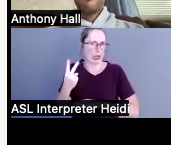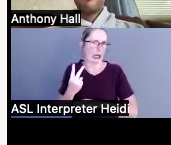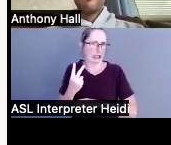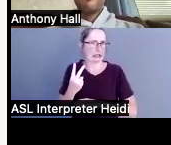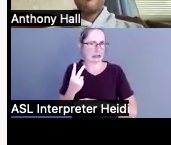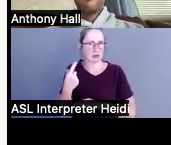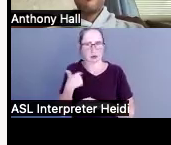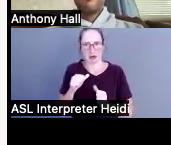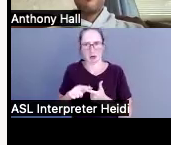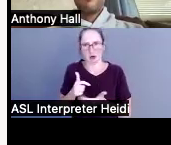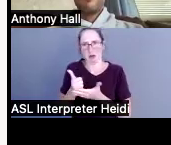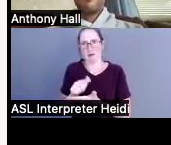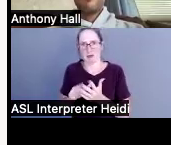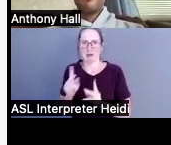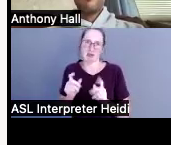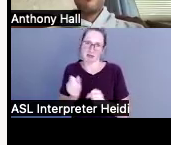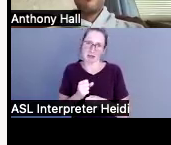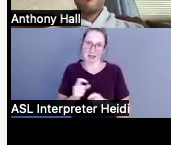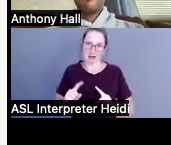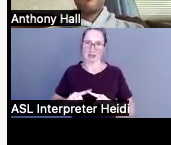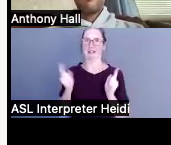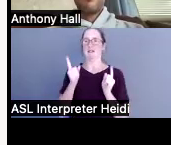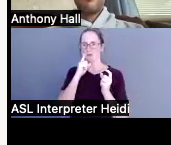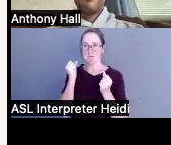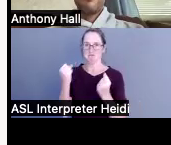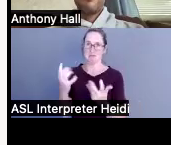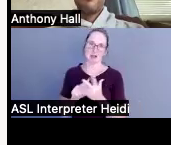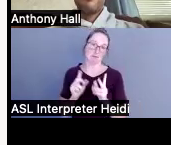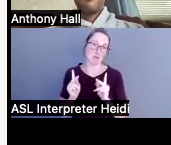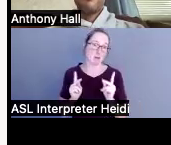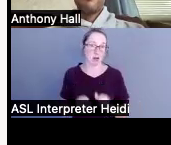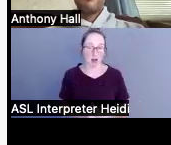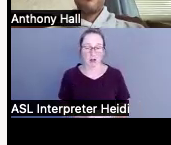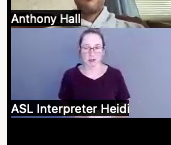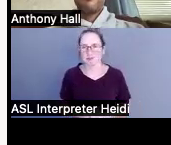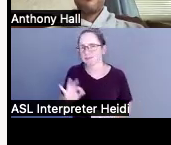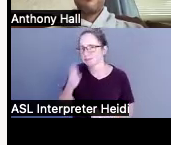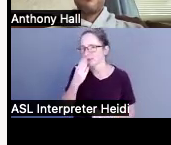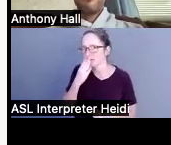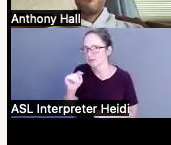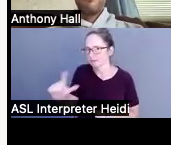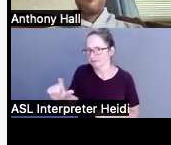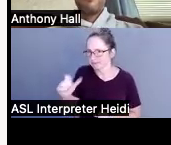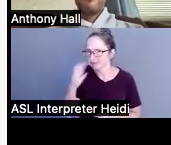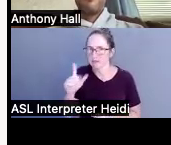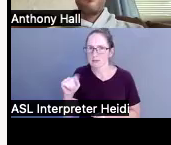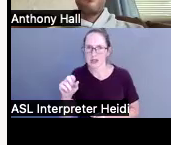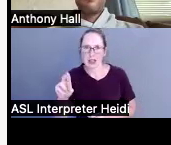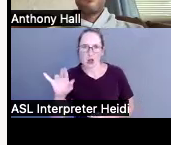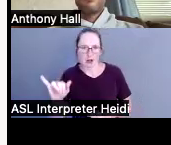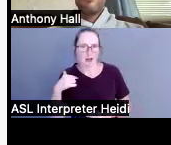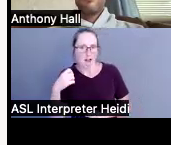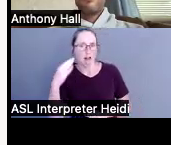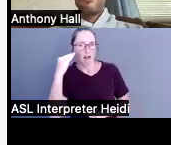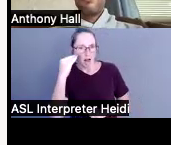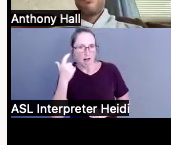were able to help those people. So it made a huge difference for a lot of them. Thank you, TL. And Tony, I know from